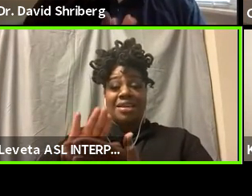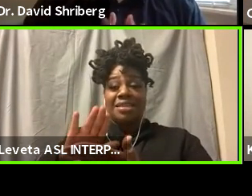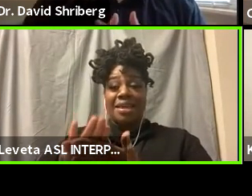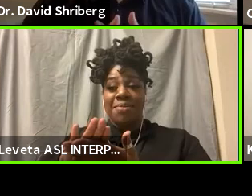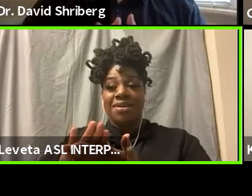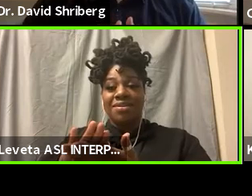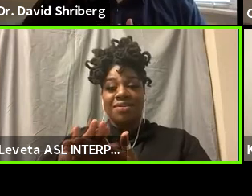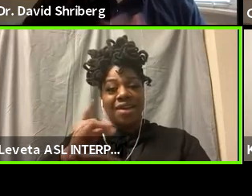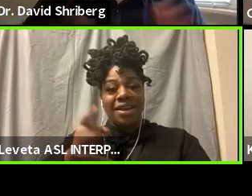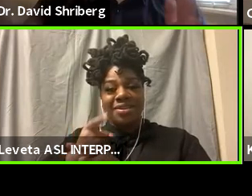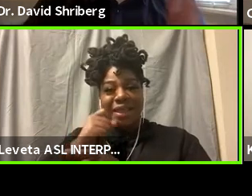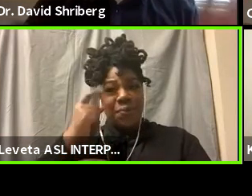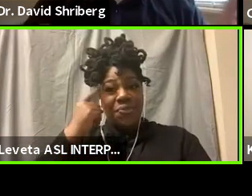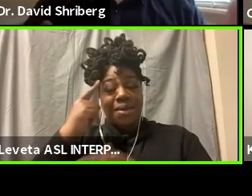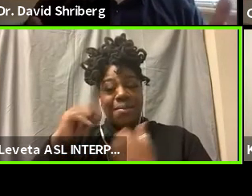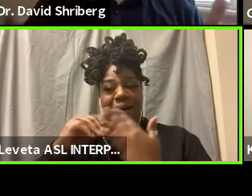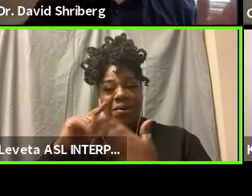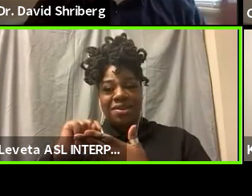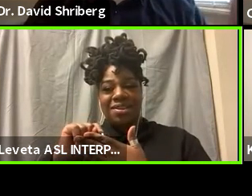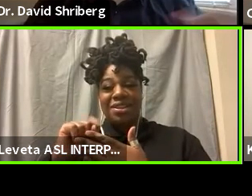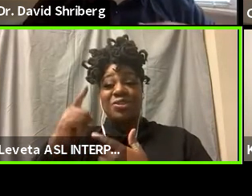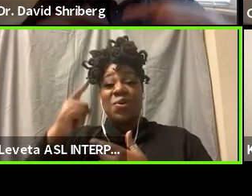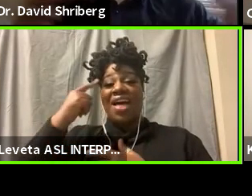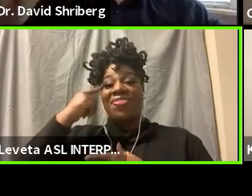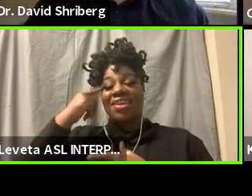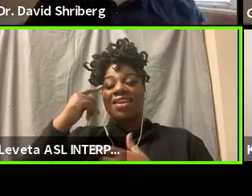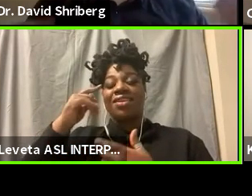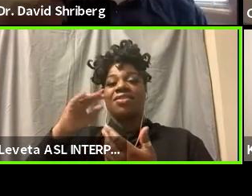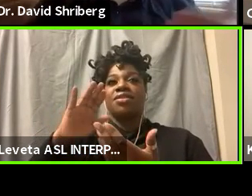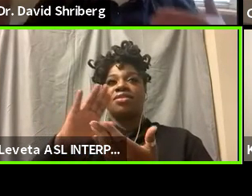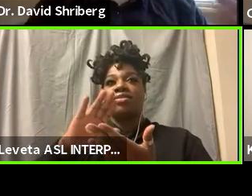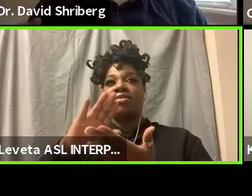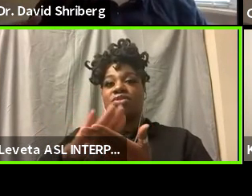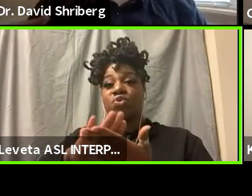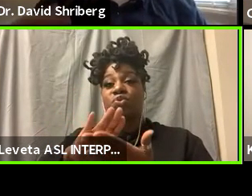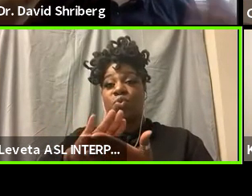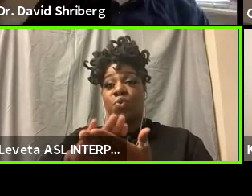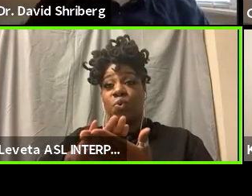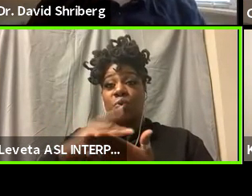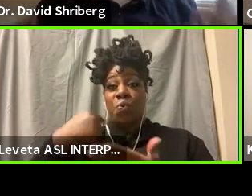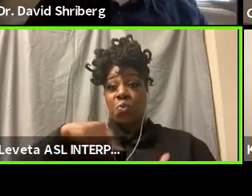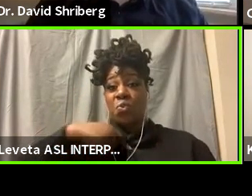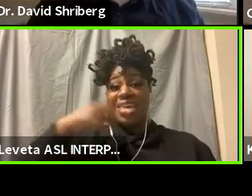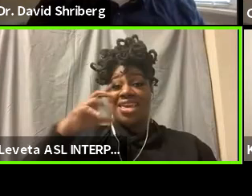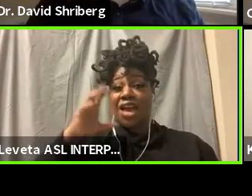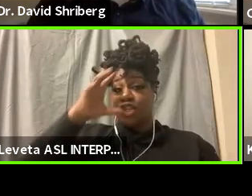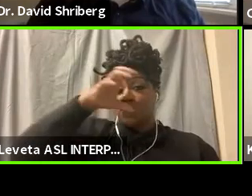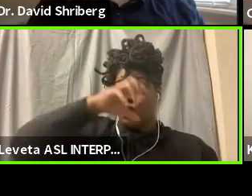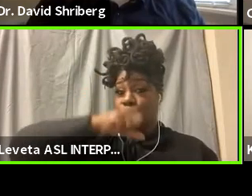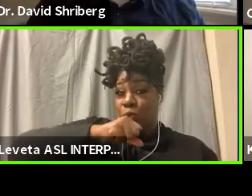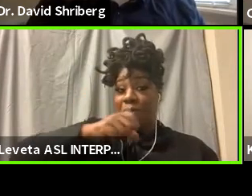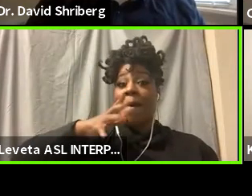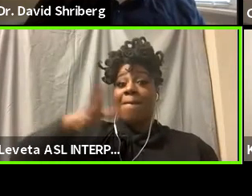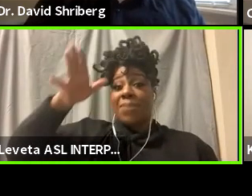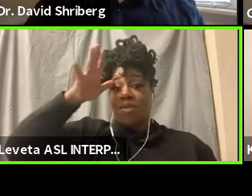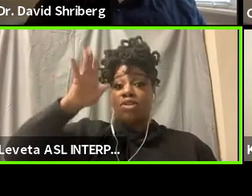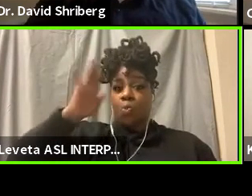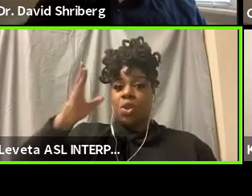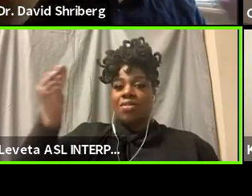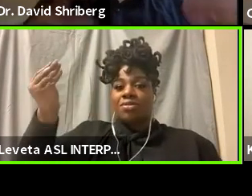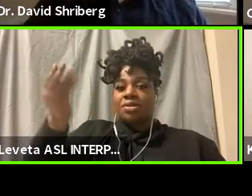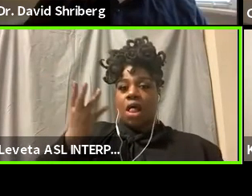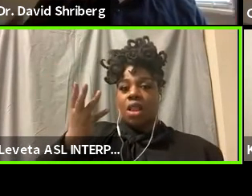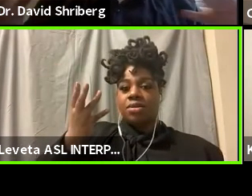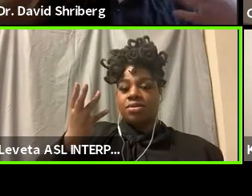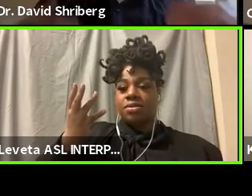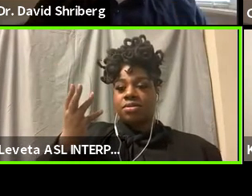so sometimes as a school, I think we kind of make assumptions that parents are going to share things with us, parents and families of all backgrounds. And we may